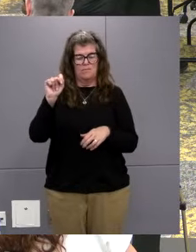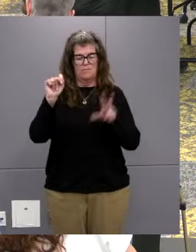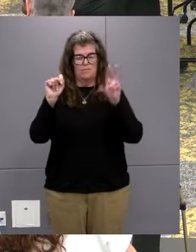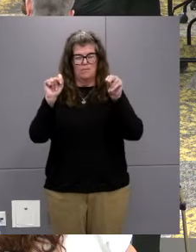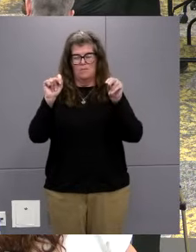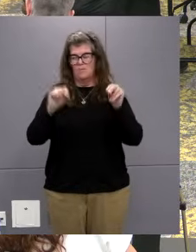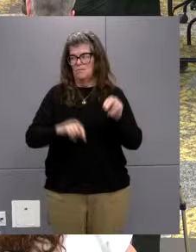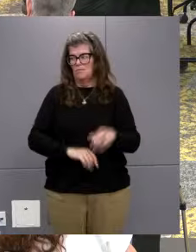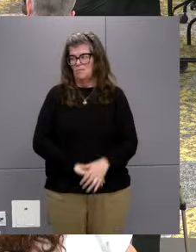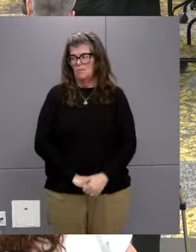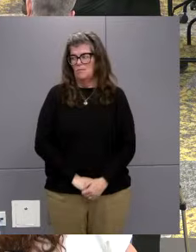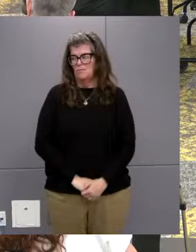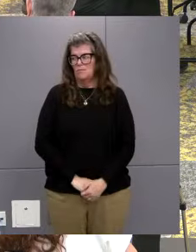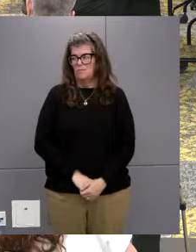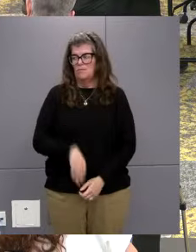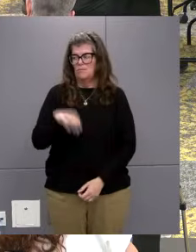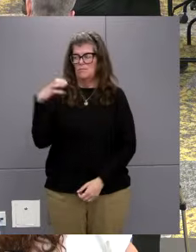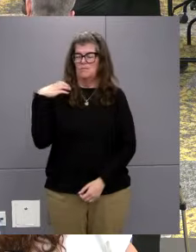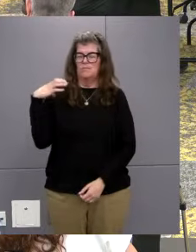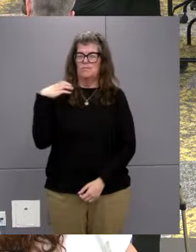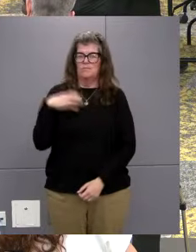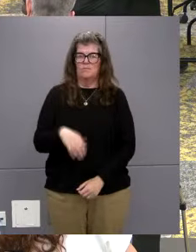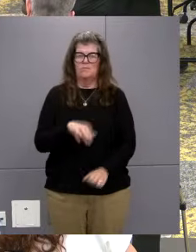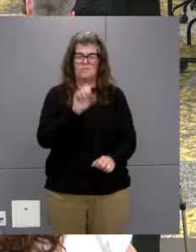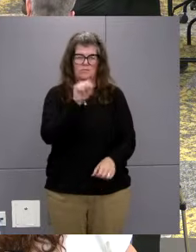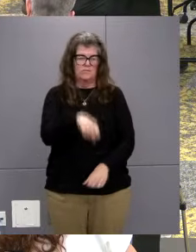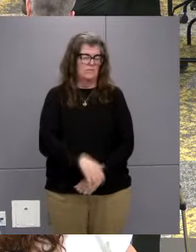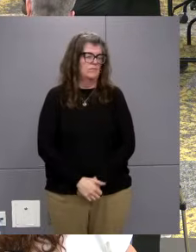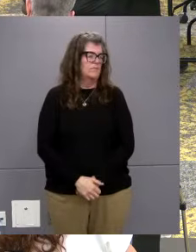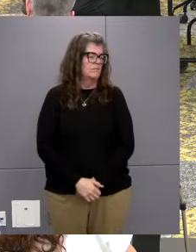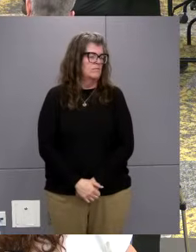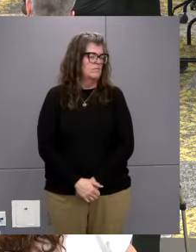No. Chair Swanson? Yes.